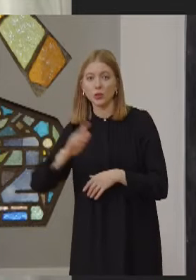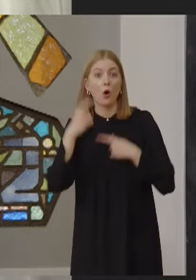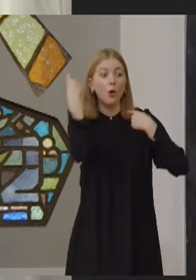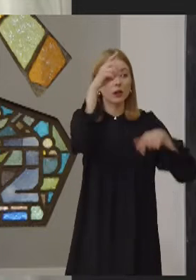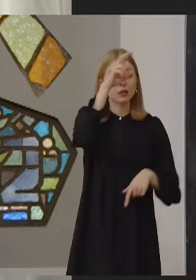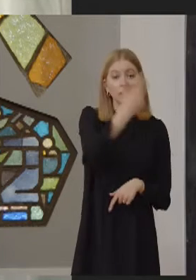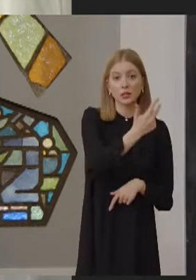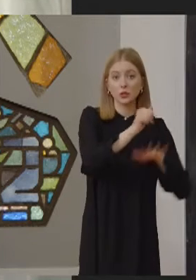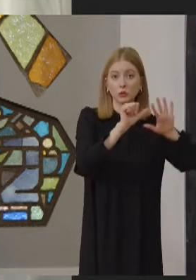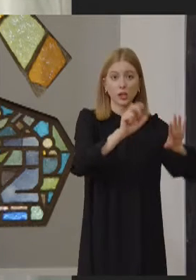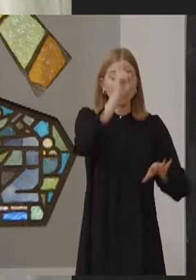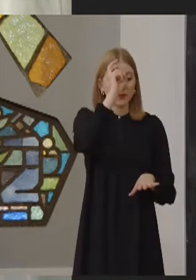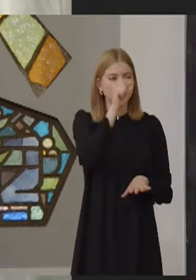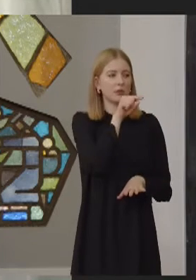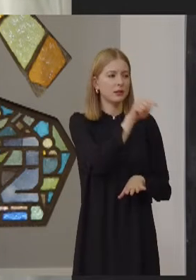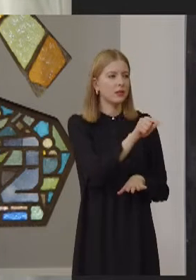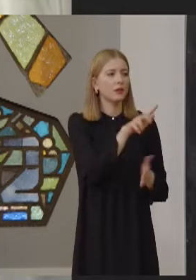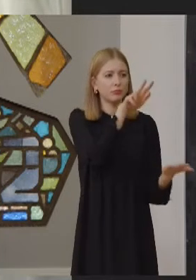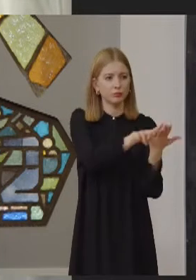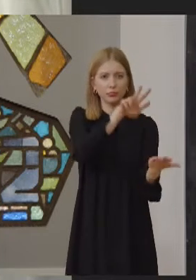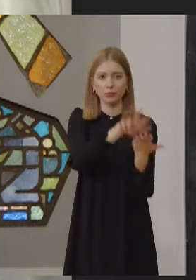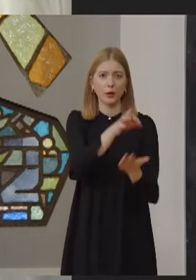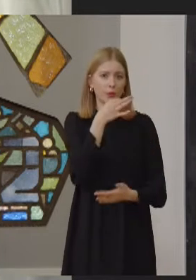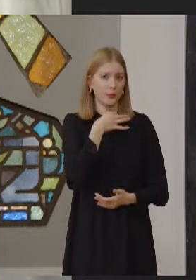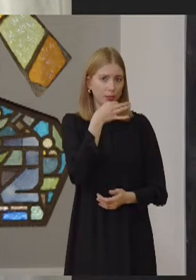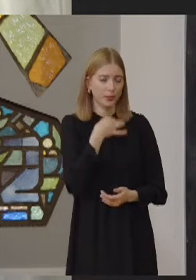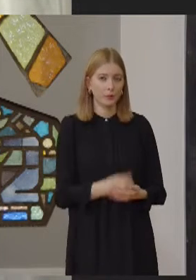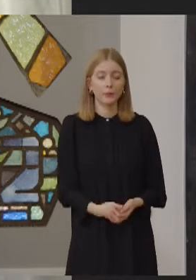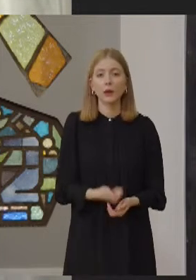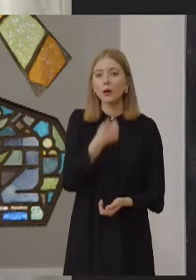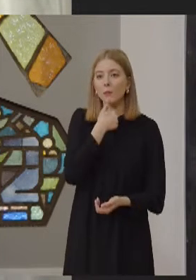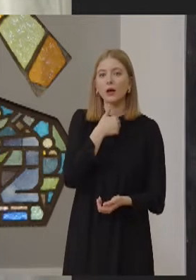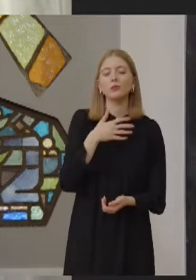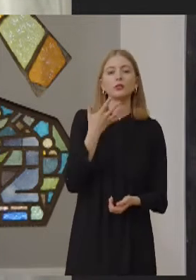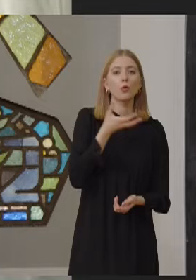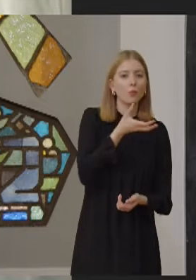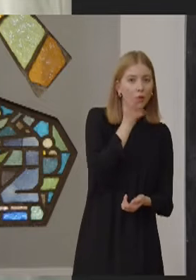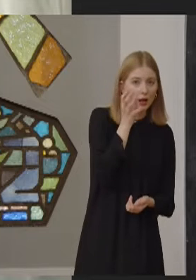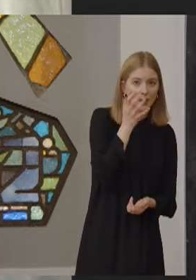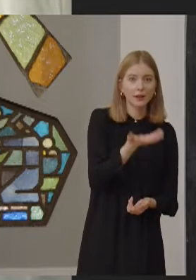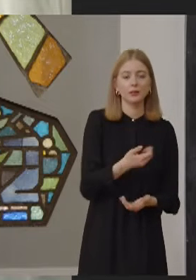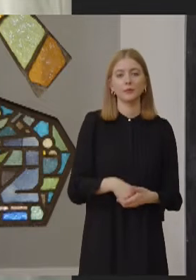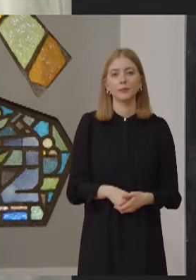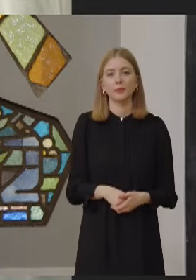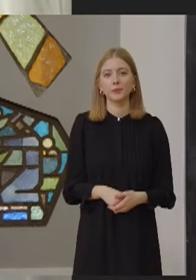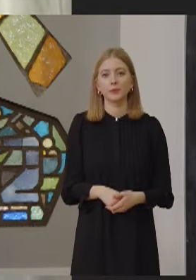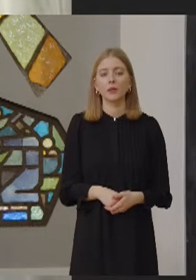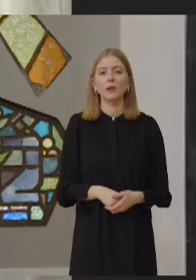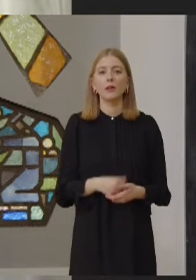states have not ratified the convention. They are not the example: Bulgaria,